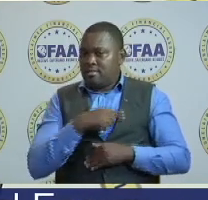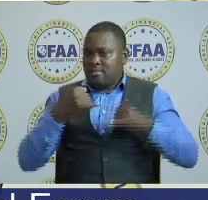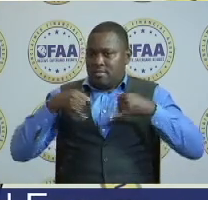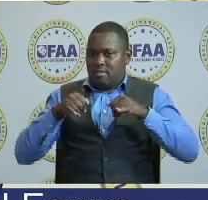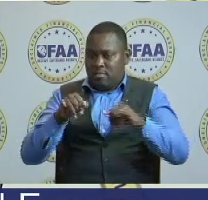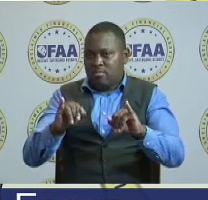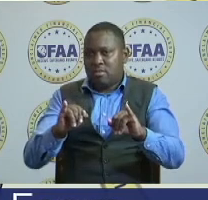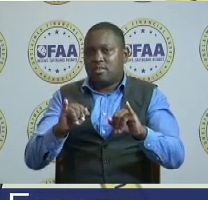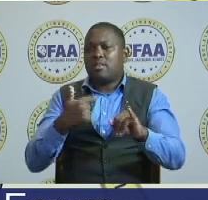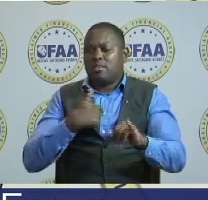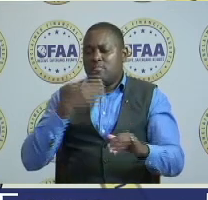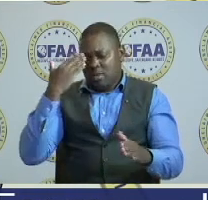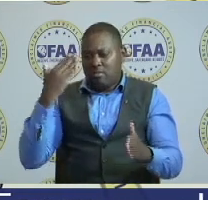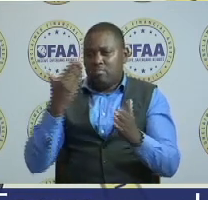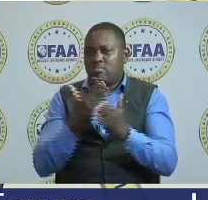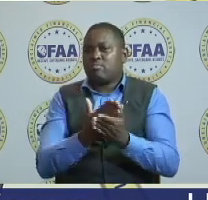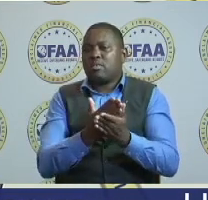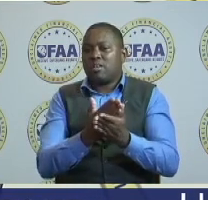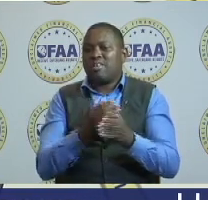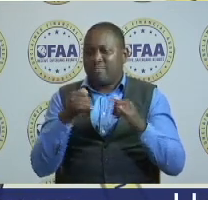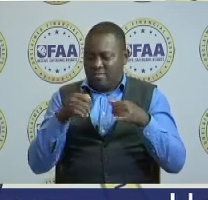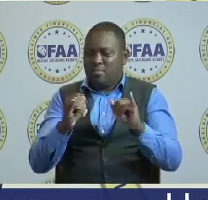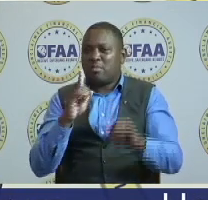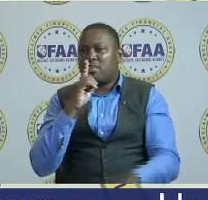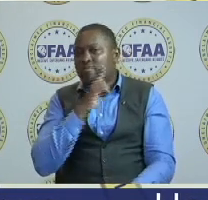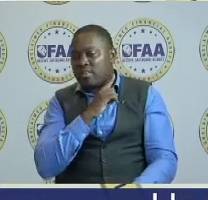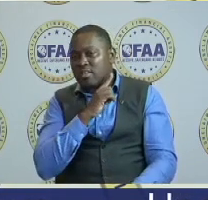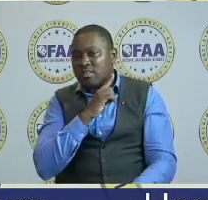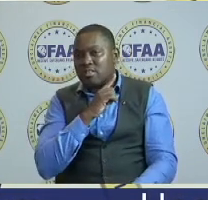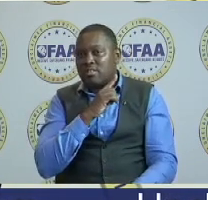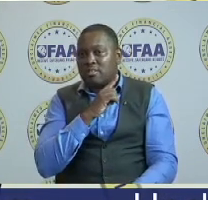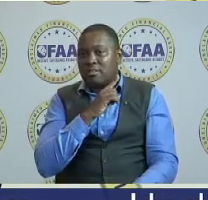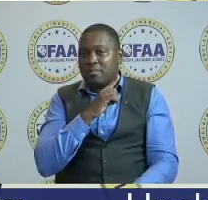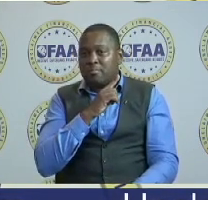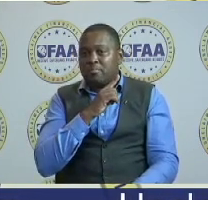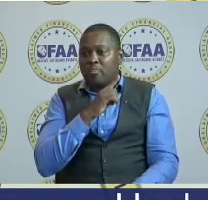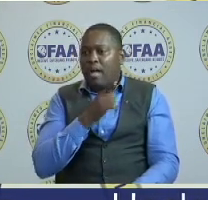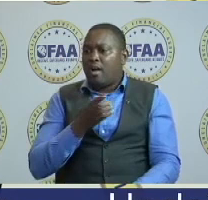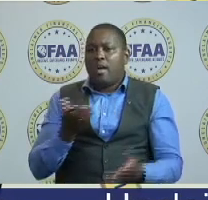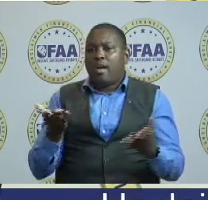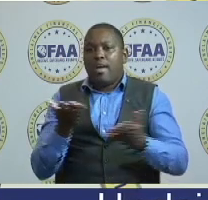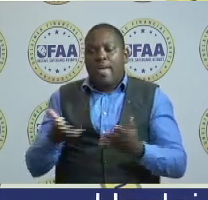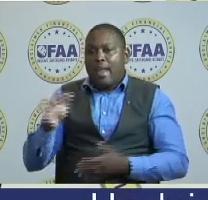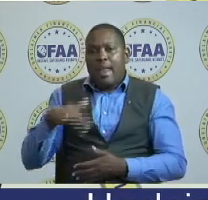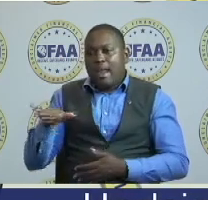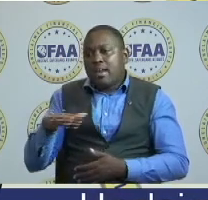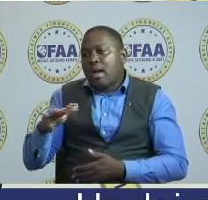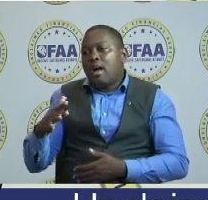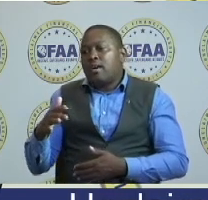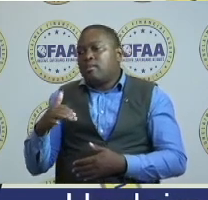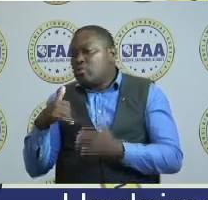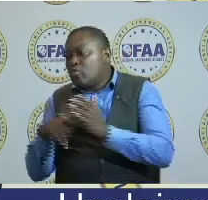and I believe that it's already implemented, a claims management, an automated claims management process driven